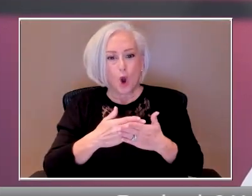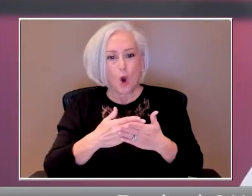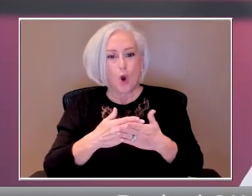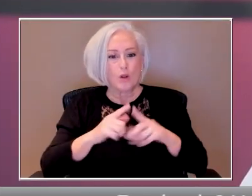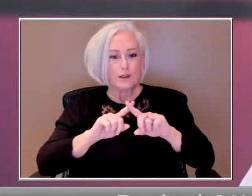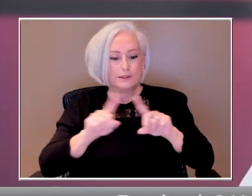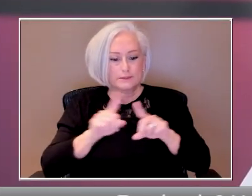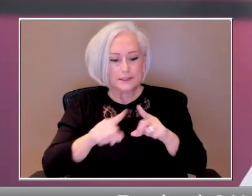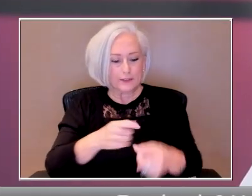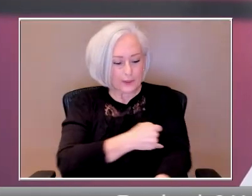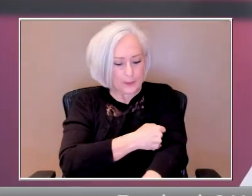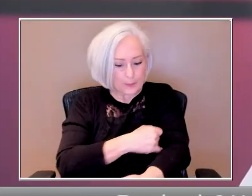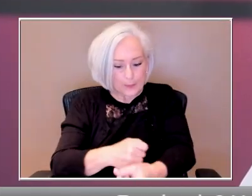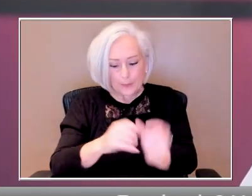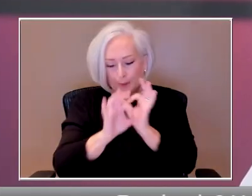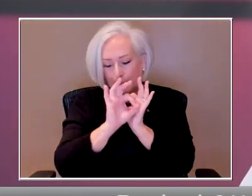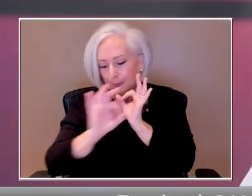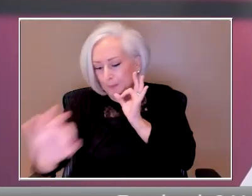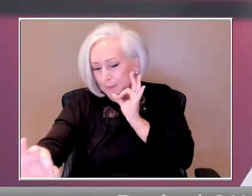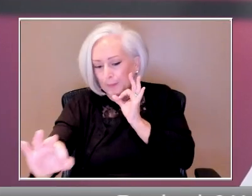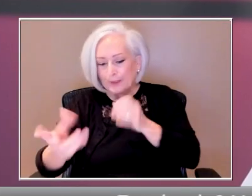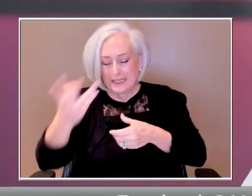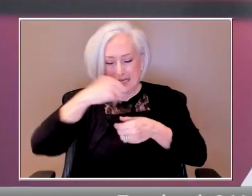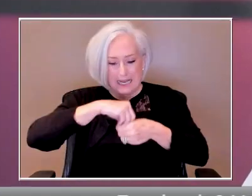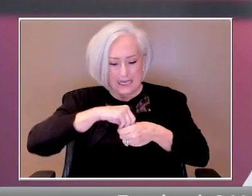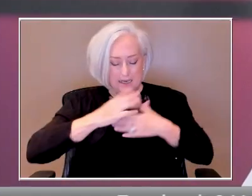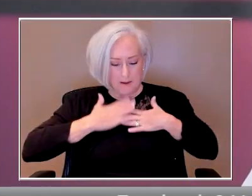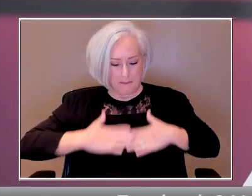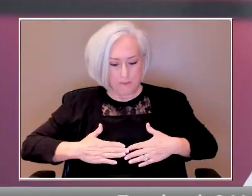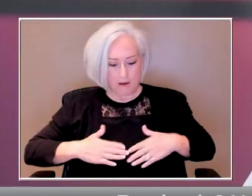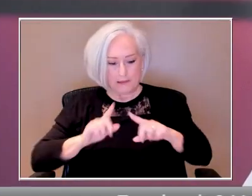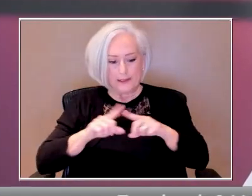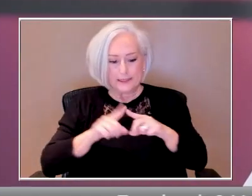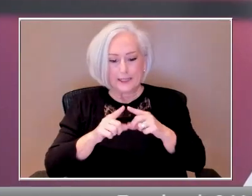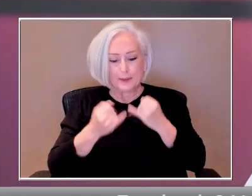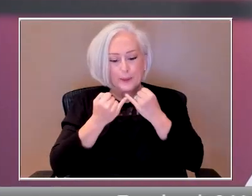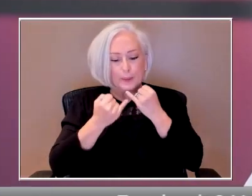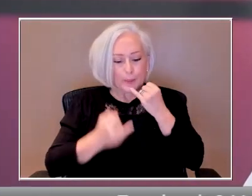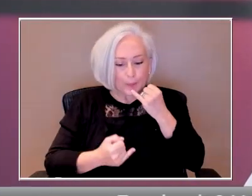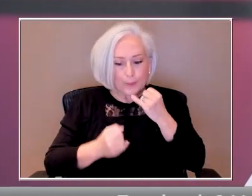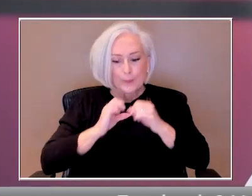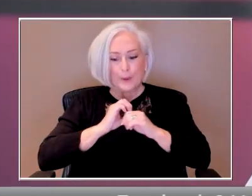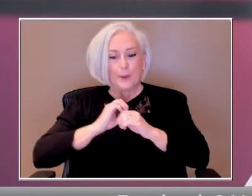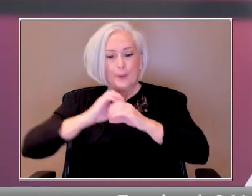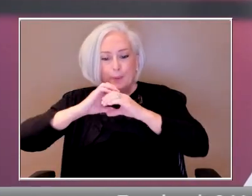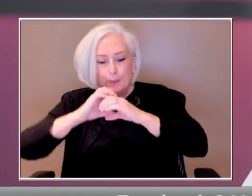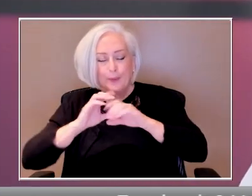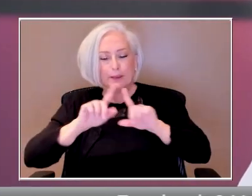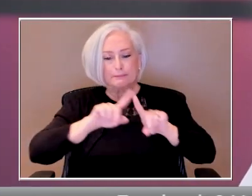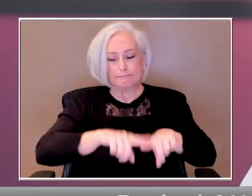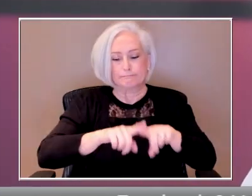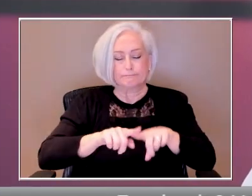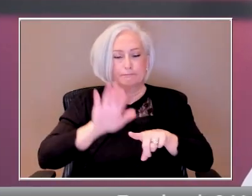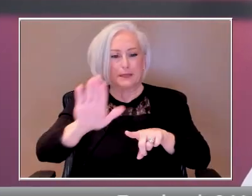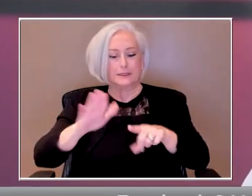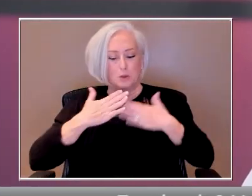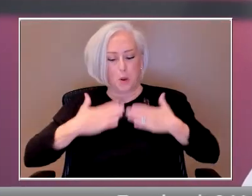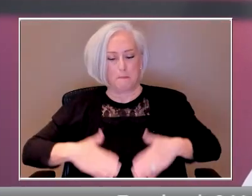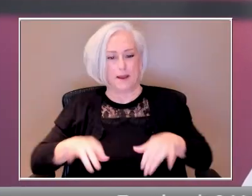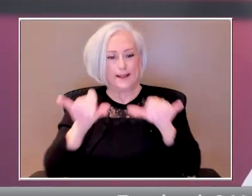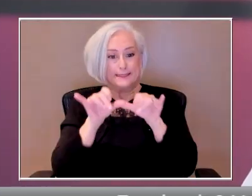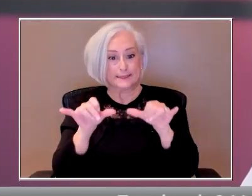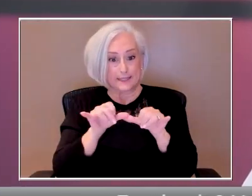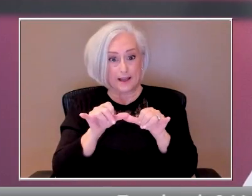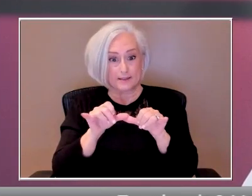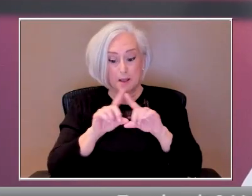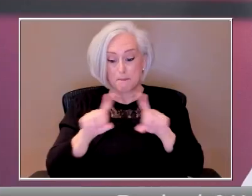a one-size-fits-all approach. You know, there's certainly variations related to patient's body size, but an aneurysm is